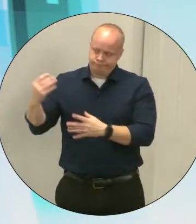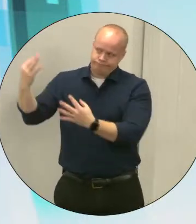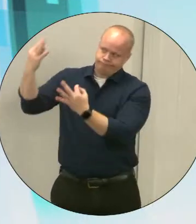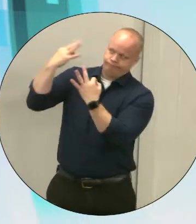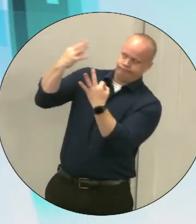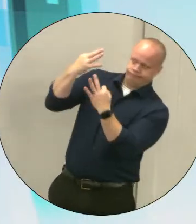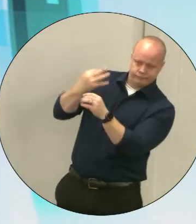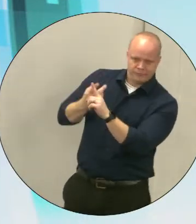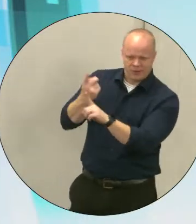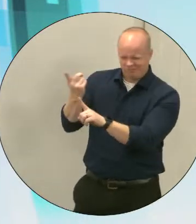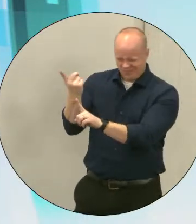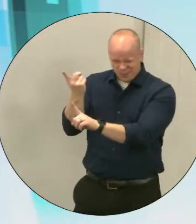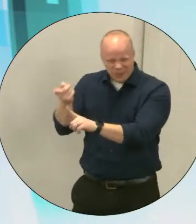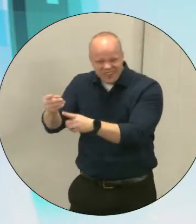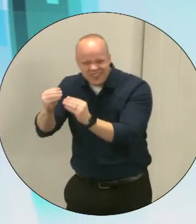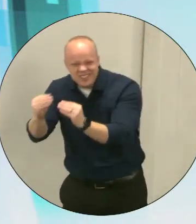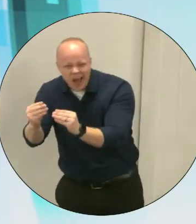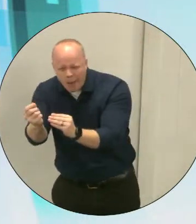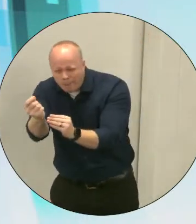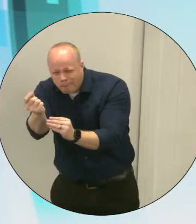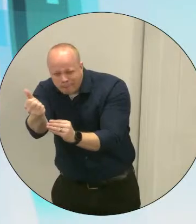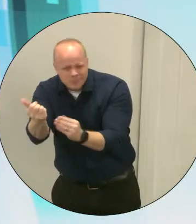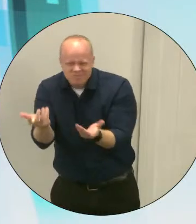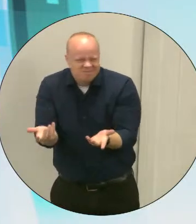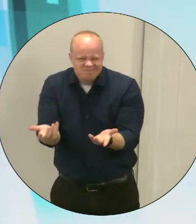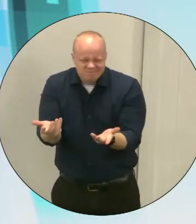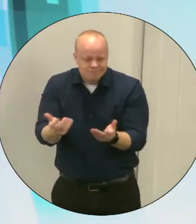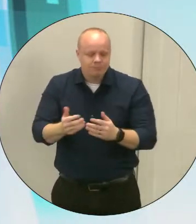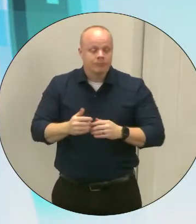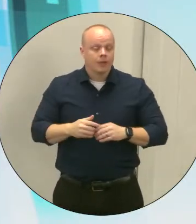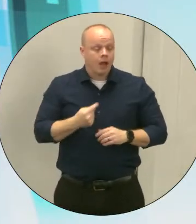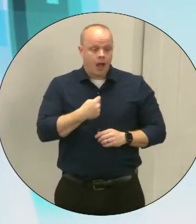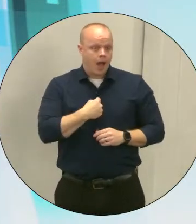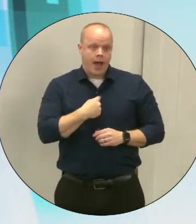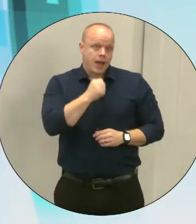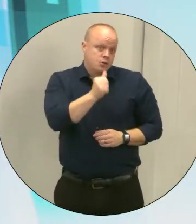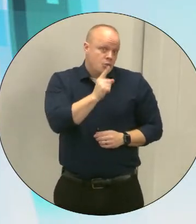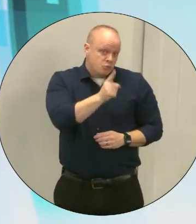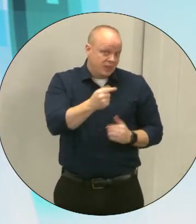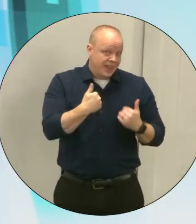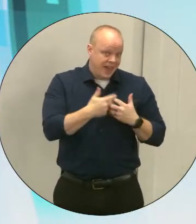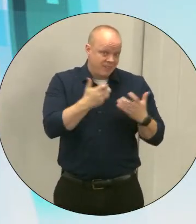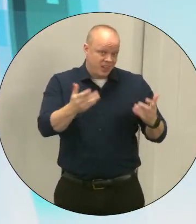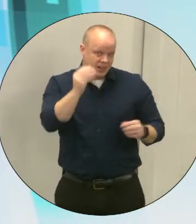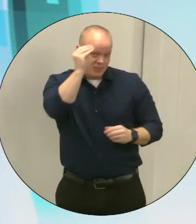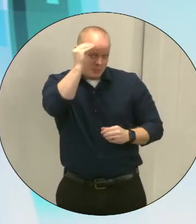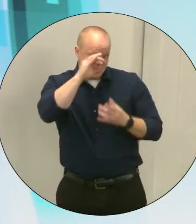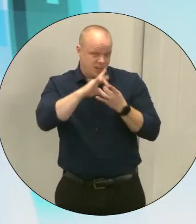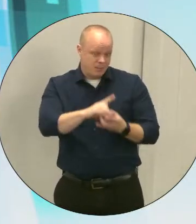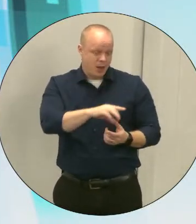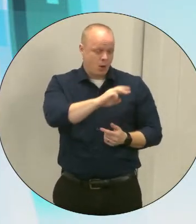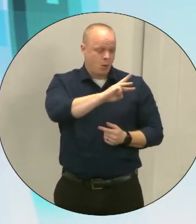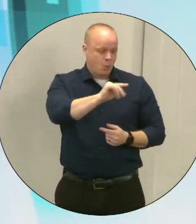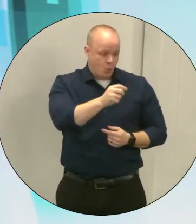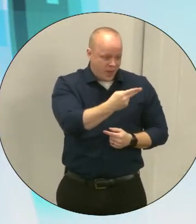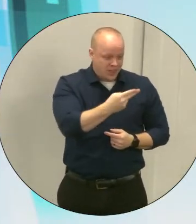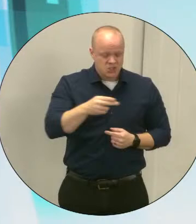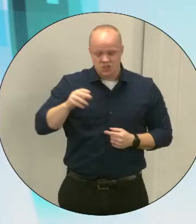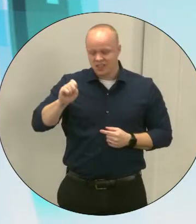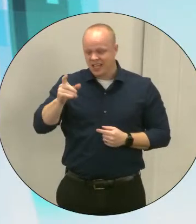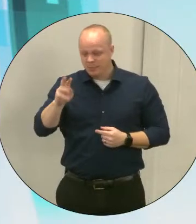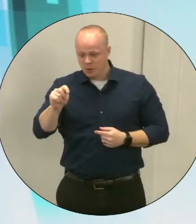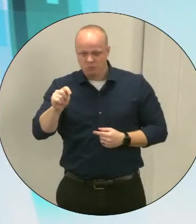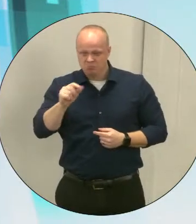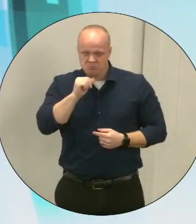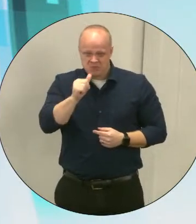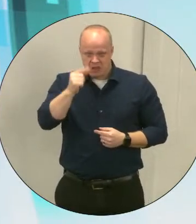from someone who barely taught. I don't really have much of an opinion on Welsh or Ebert. I didn't find them as impressive,